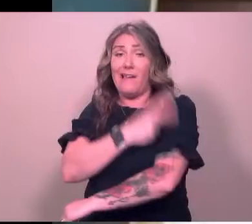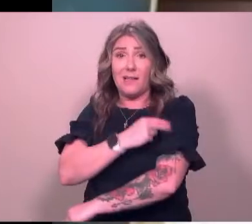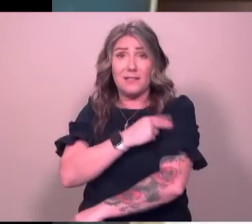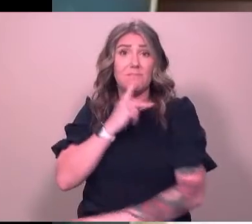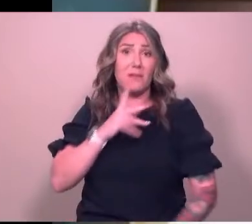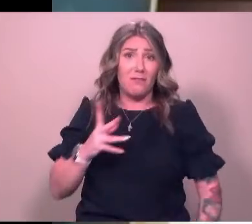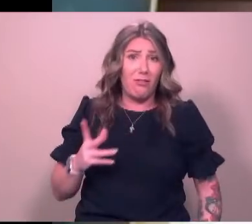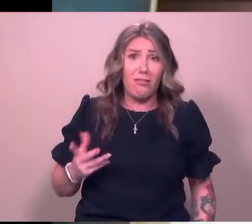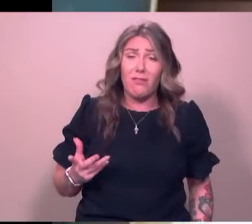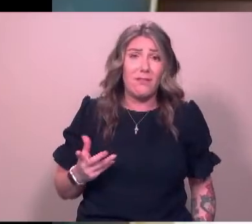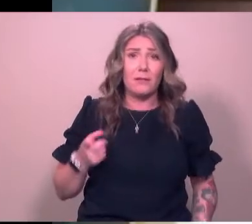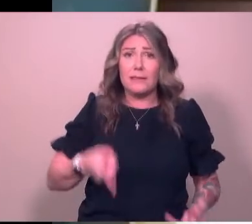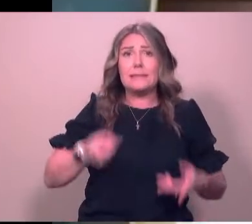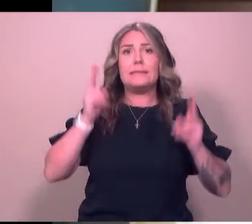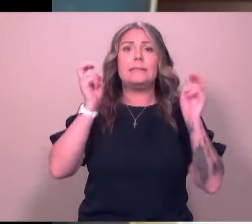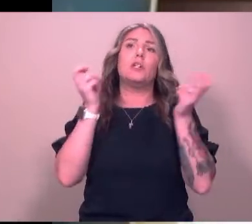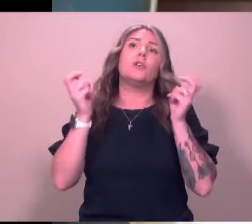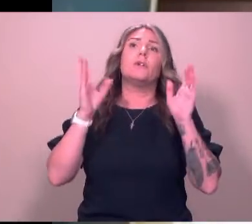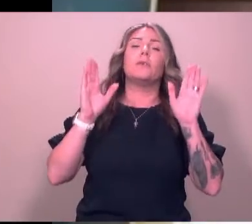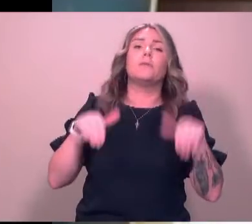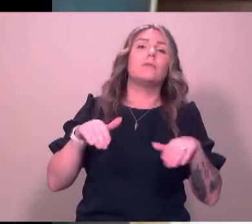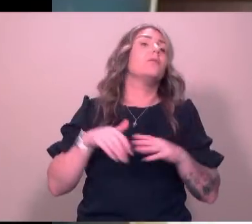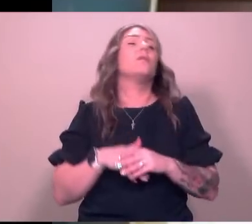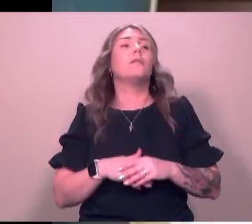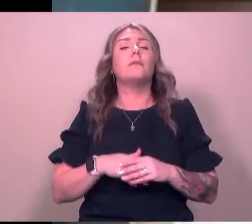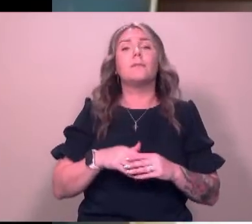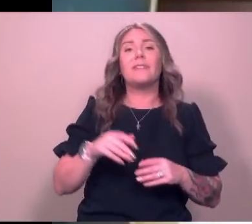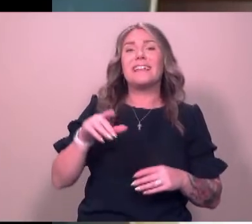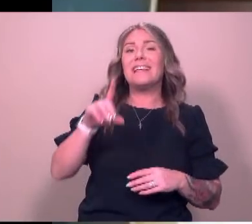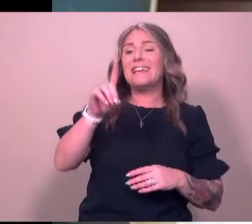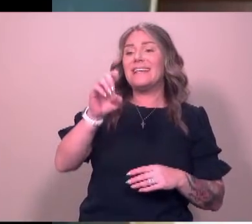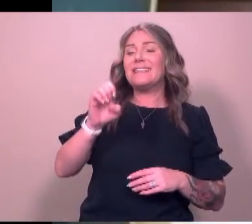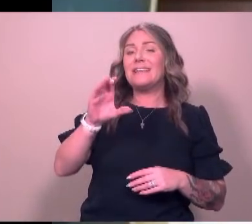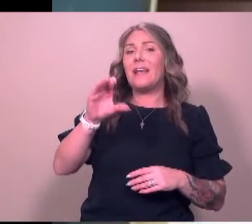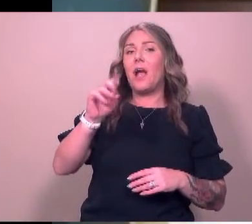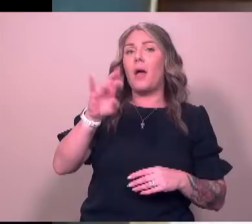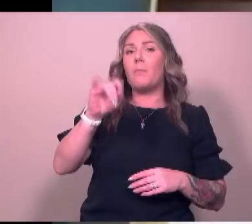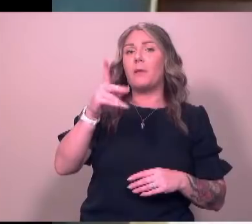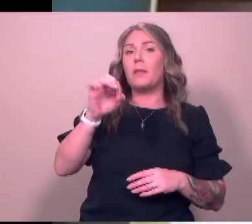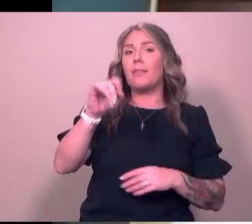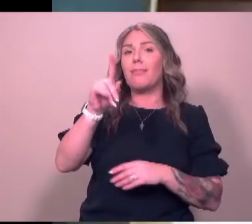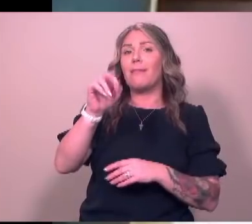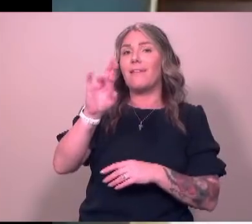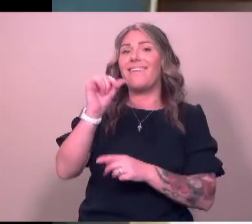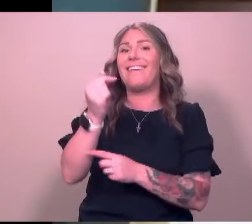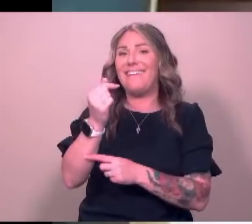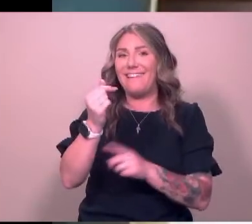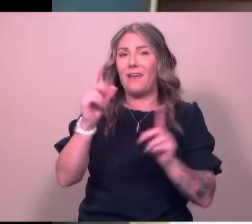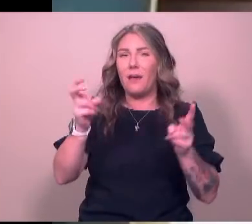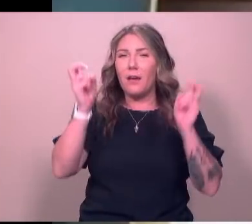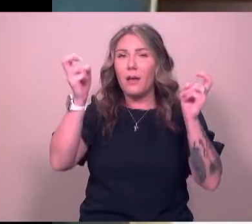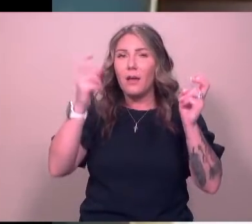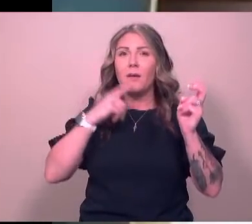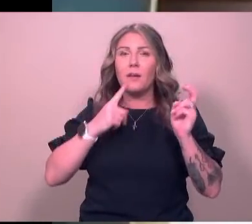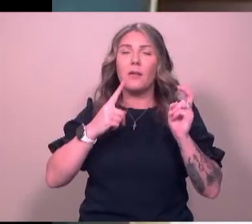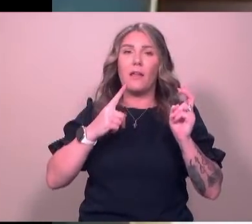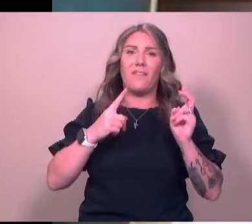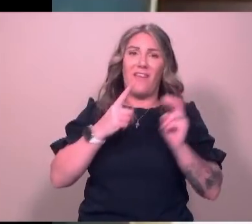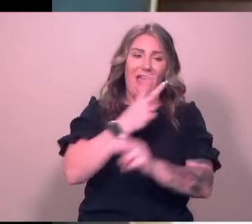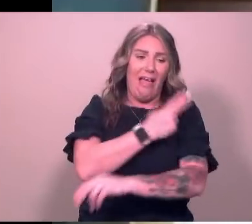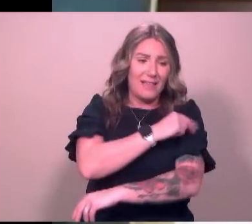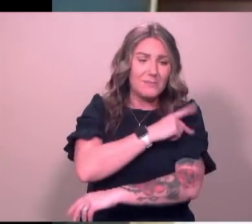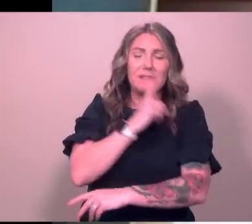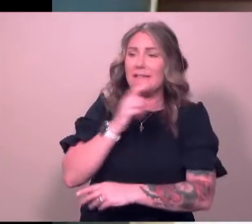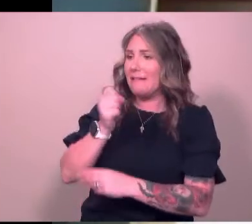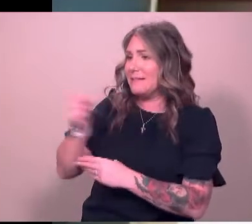this issue of decoupling, that's a famous word now, the decoupling of hospitalizations and